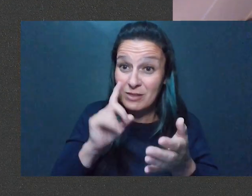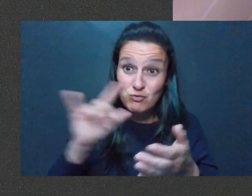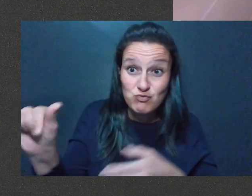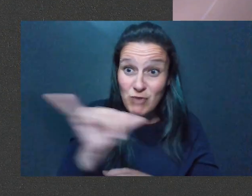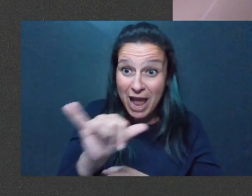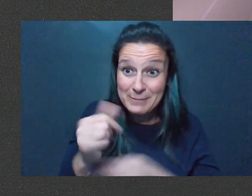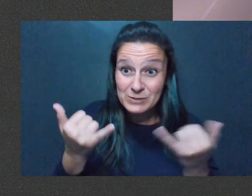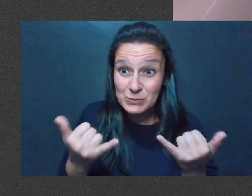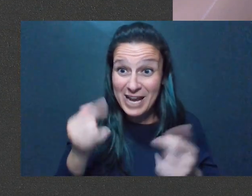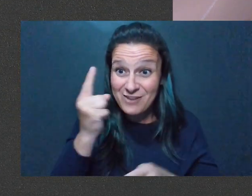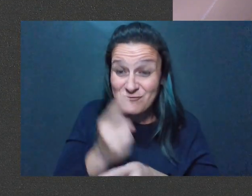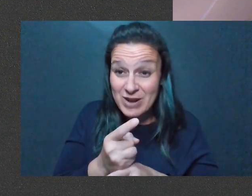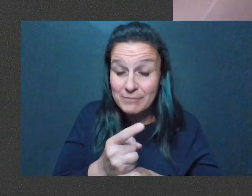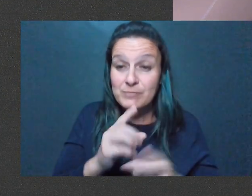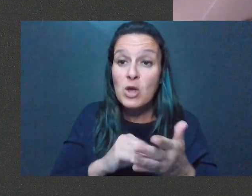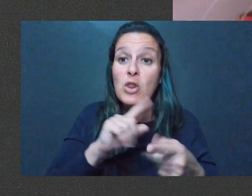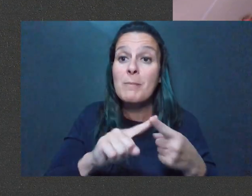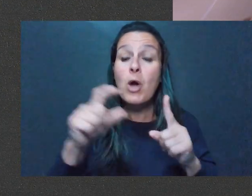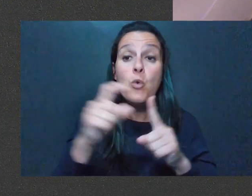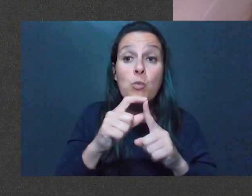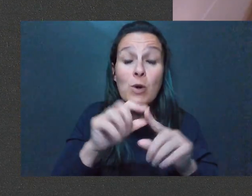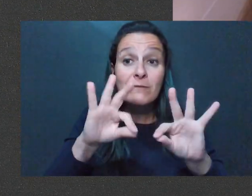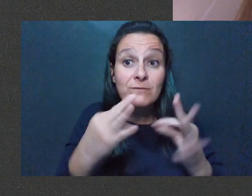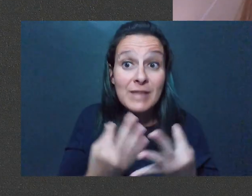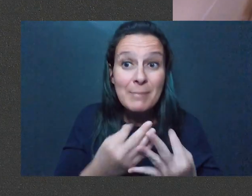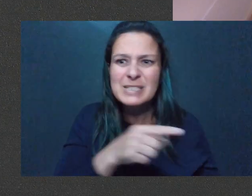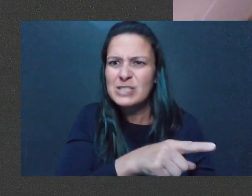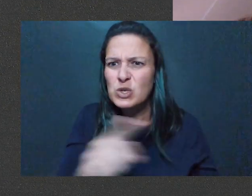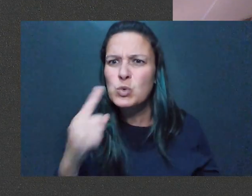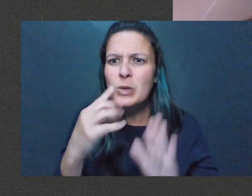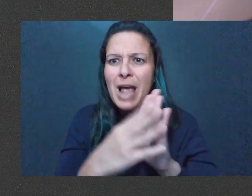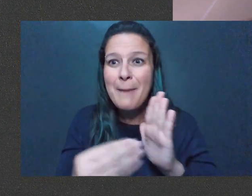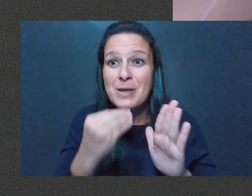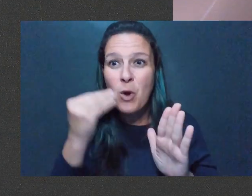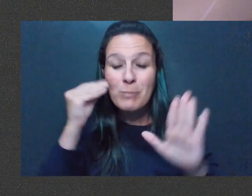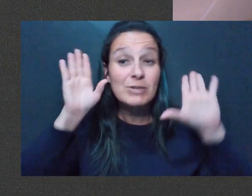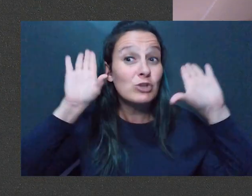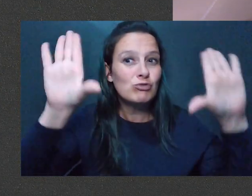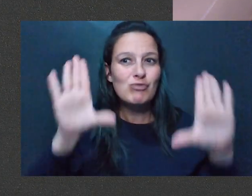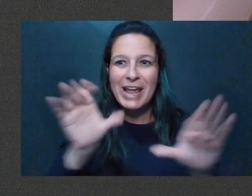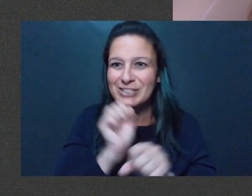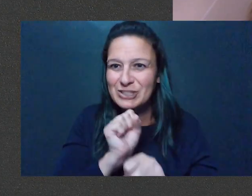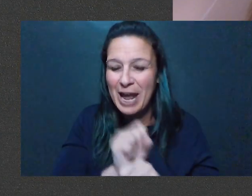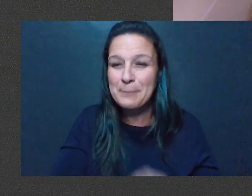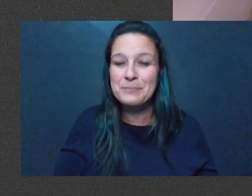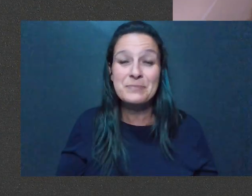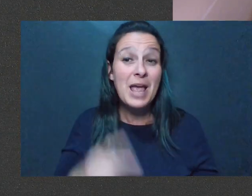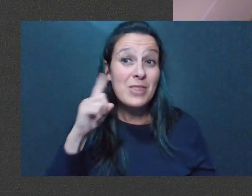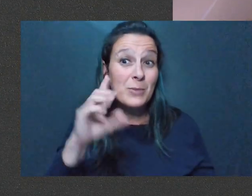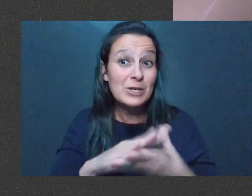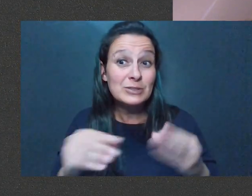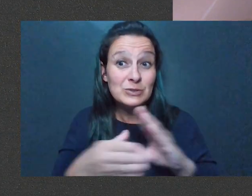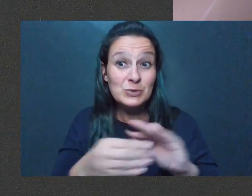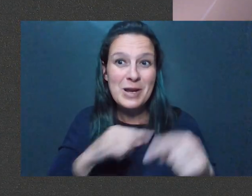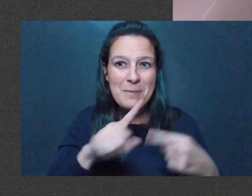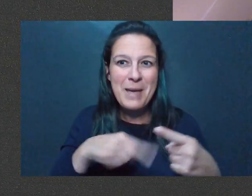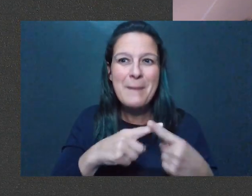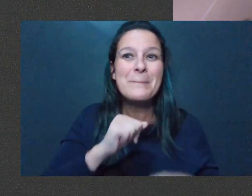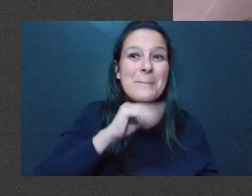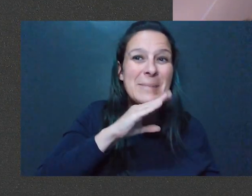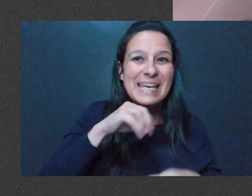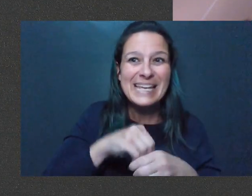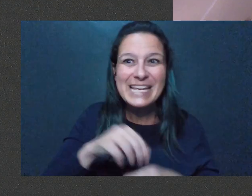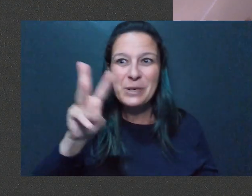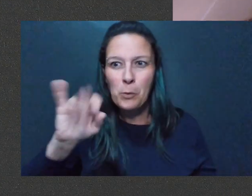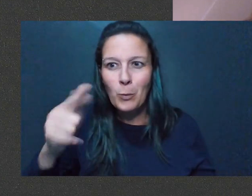We started out learning about word families, and you said them all at home. Great job. And then we heard the story about the pig in the wig. How